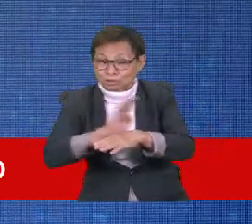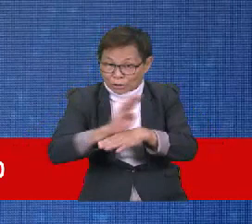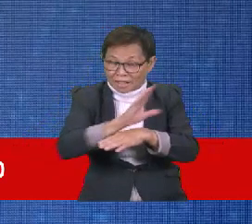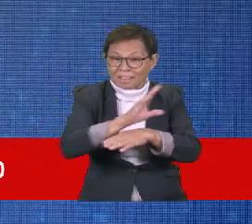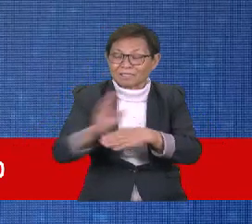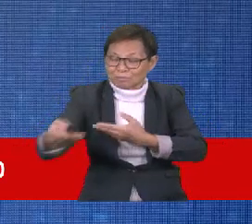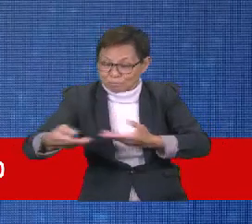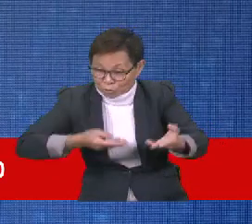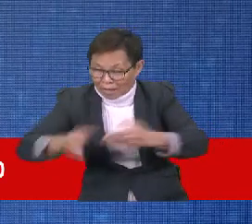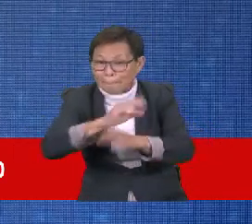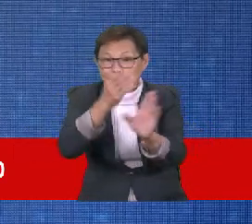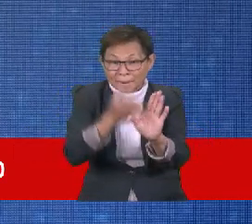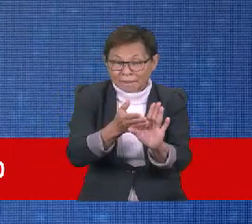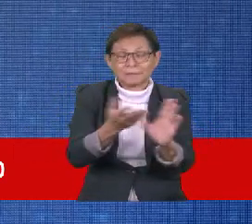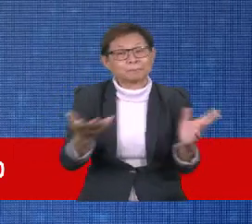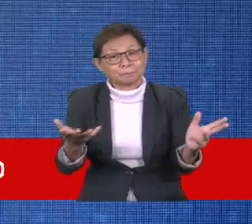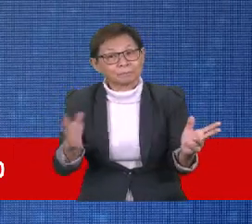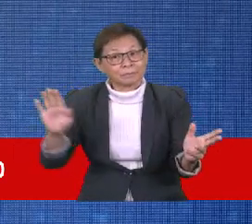in terms of